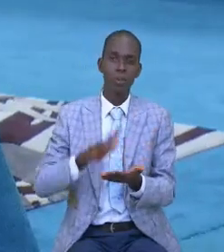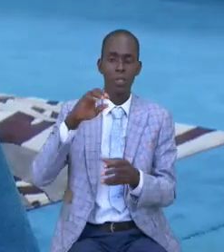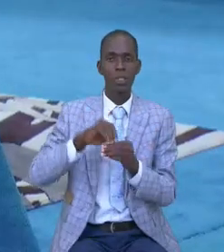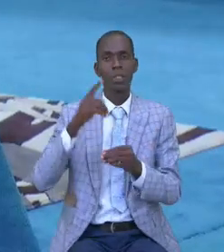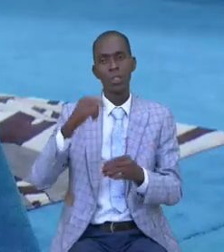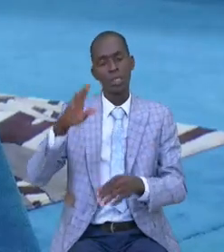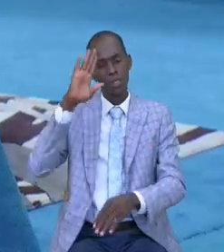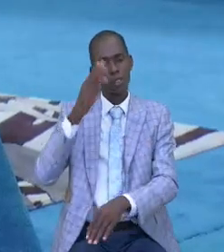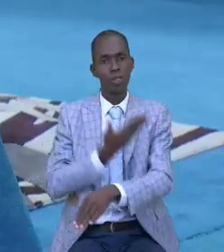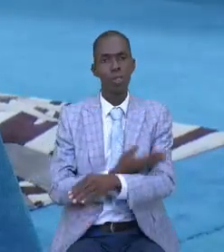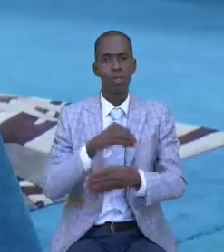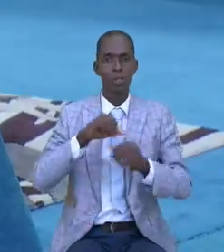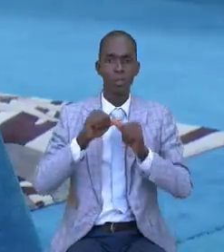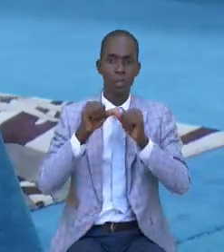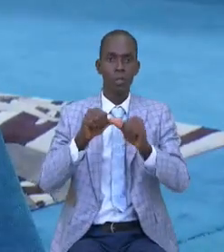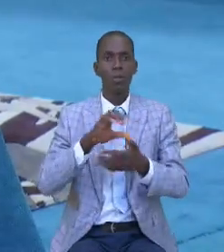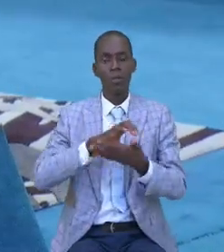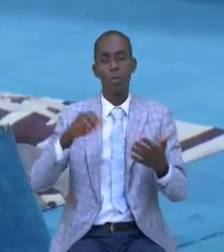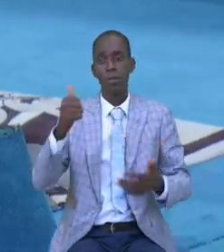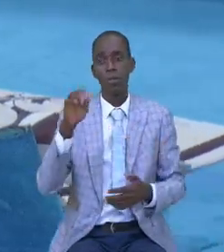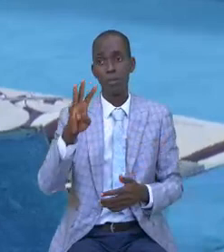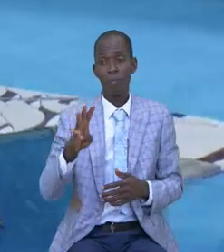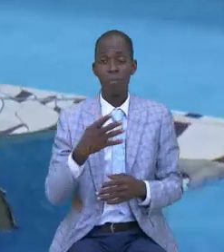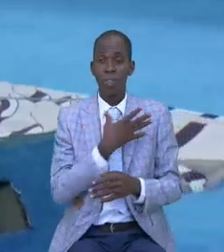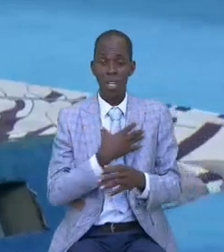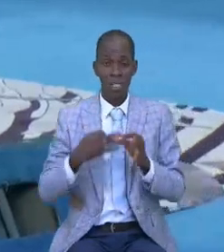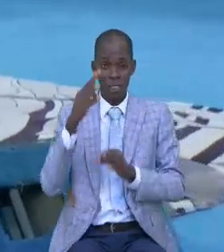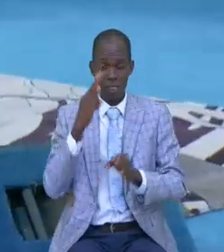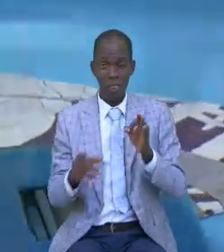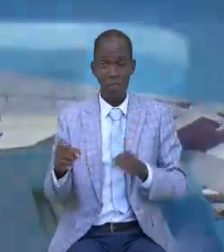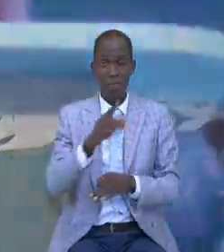then in verse 14, it says, if ye shall ask